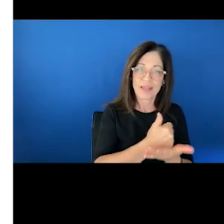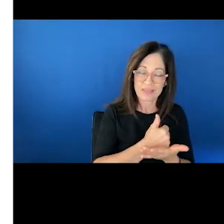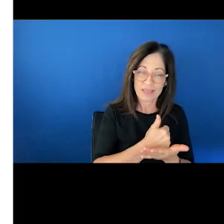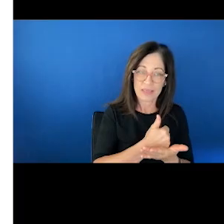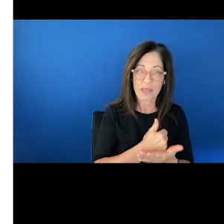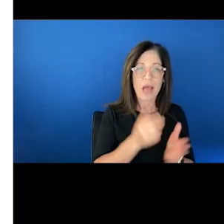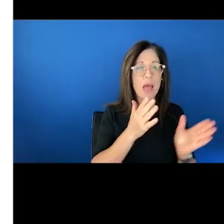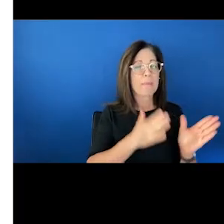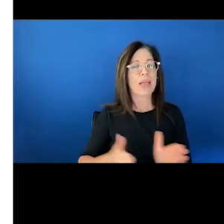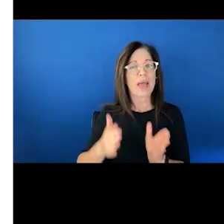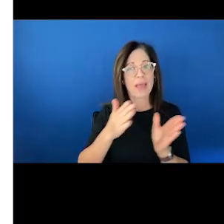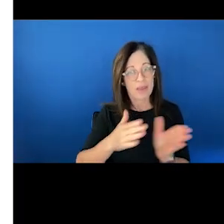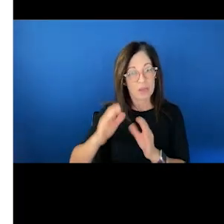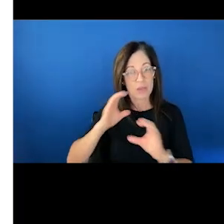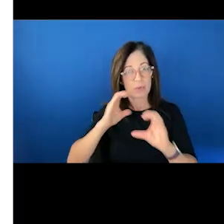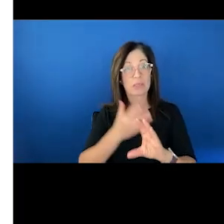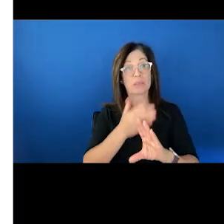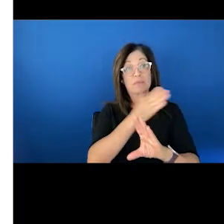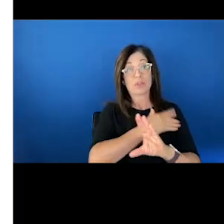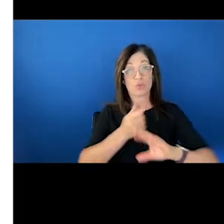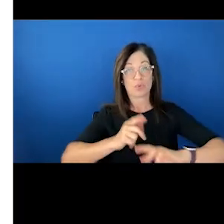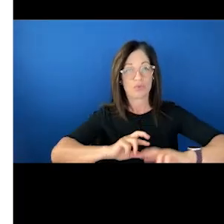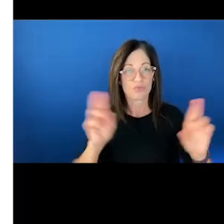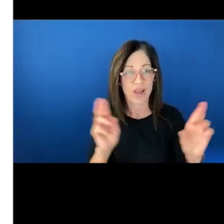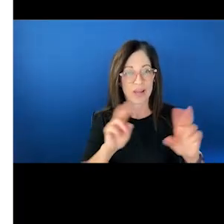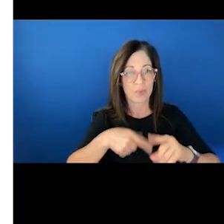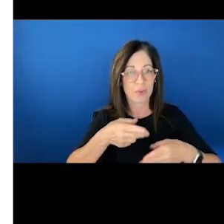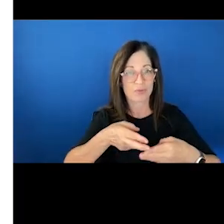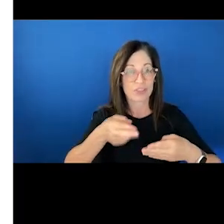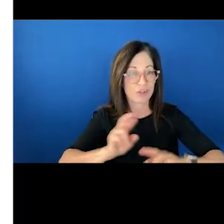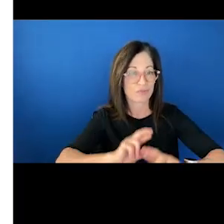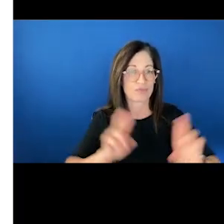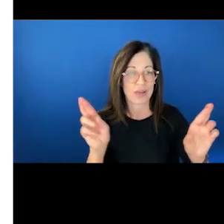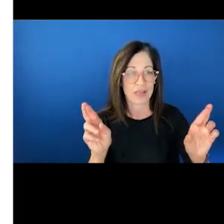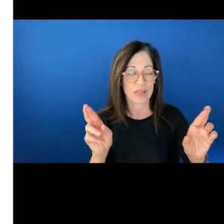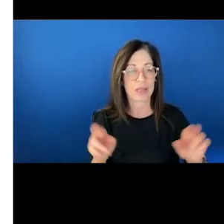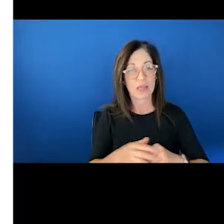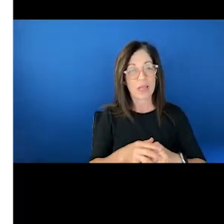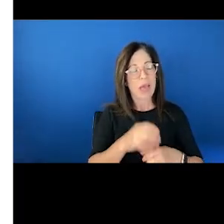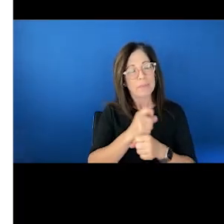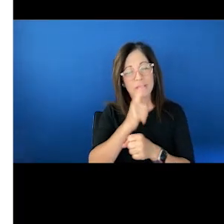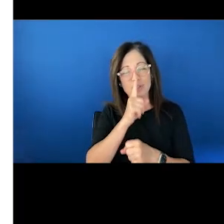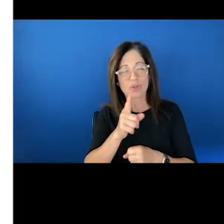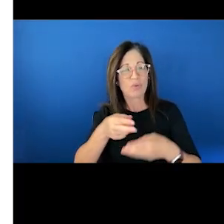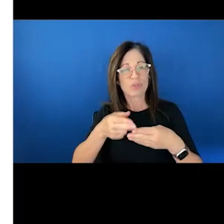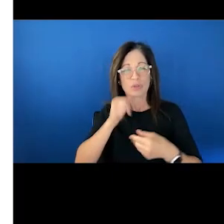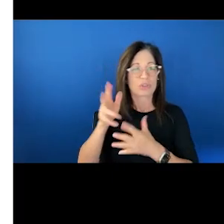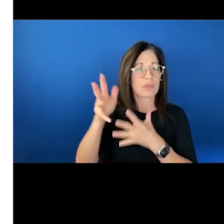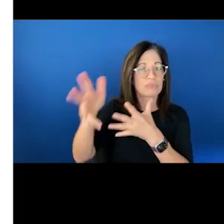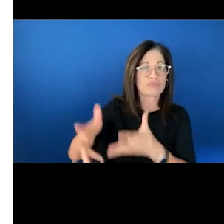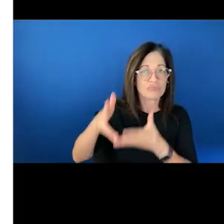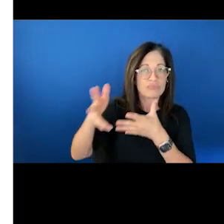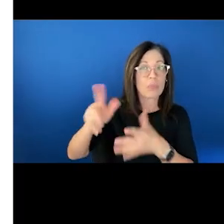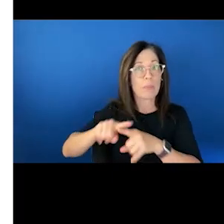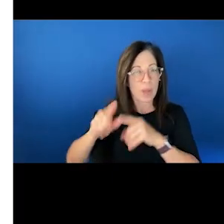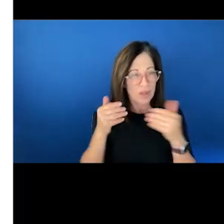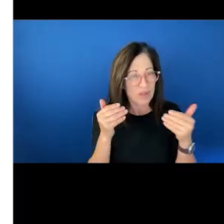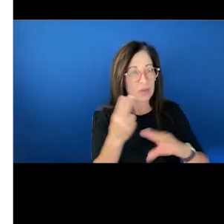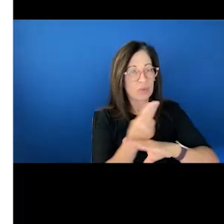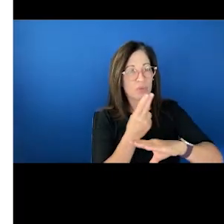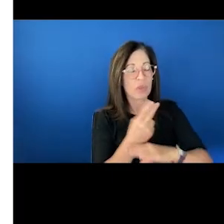Plan your communications in advance so you're ready when results come in, and so that results don't just sit on a shelf. Think about who needs